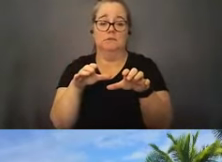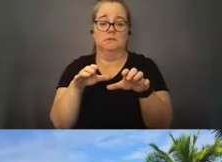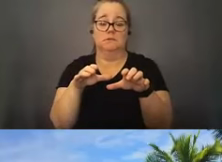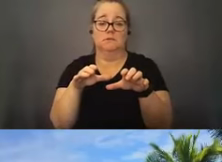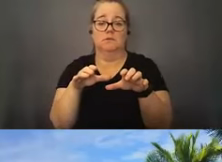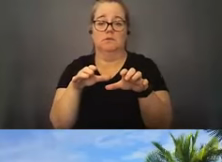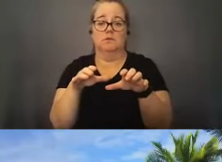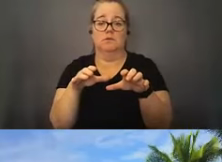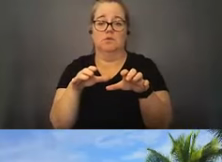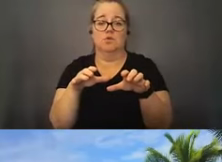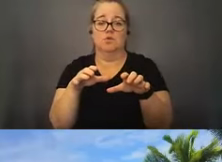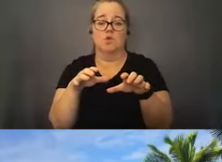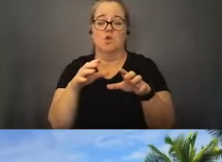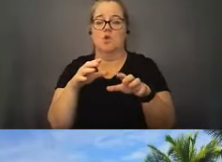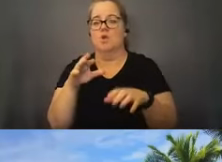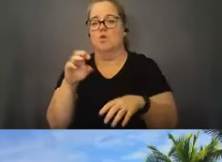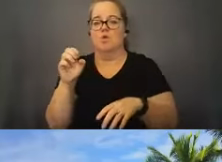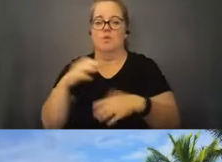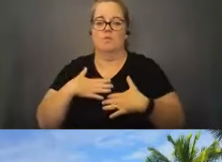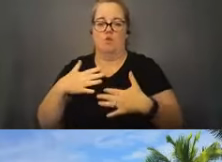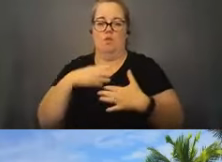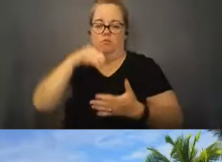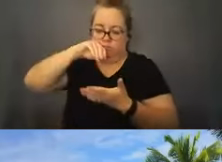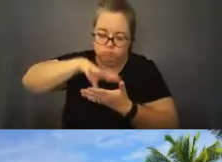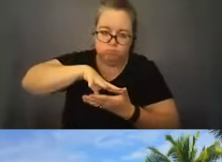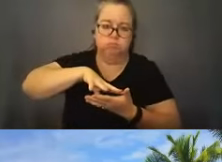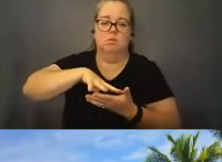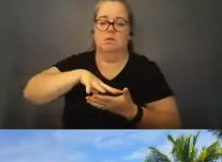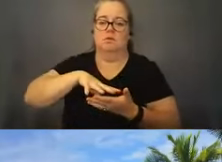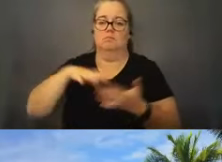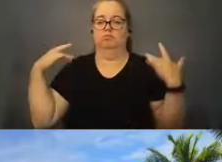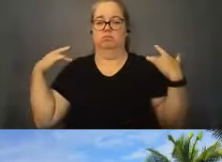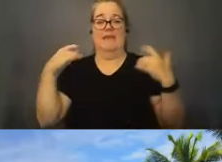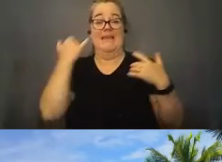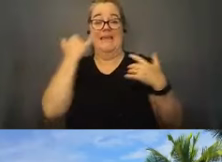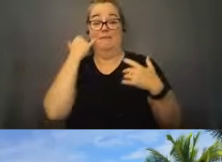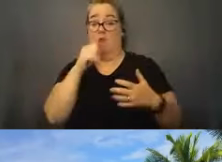rescue breaths. If you're not, we just are not going to touch them, and we'll do chest compressions.